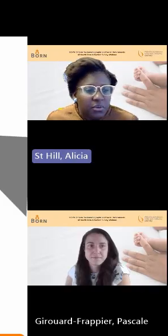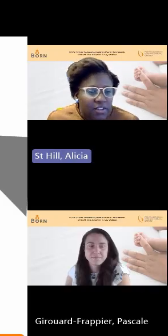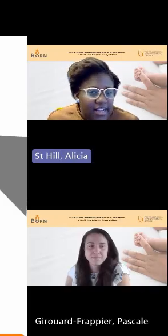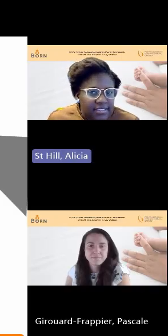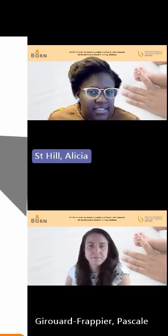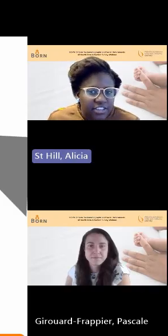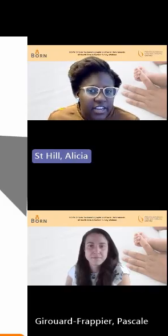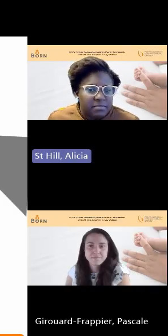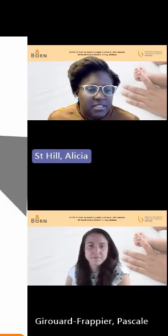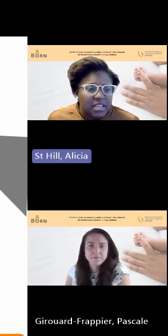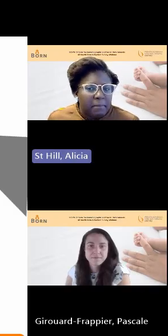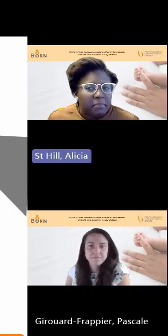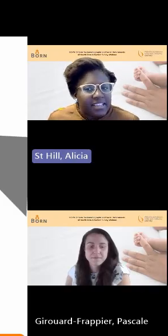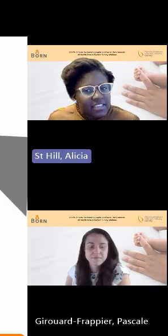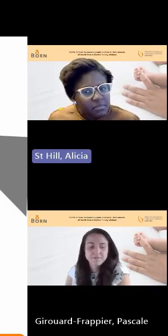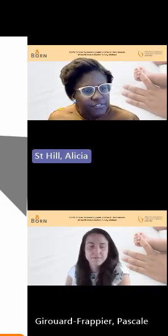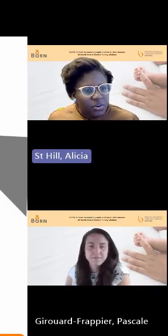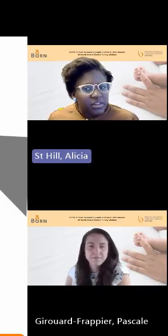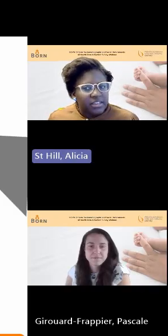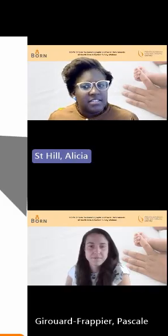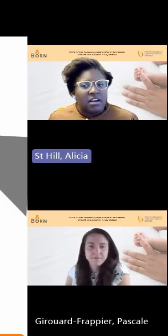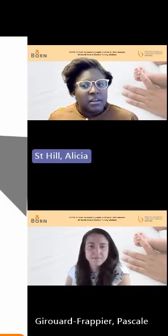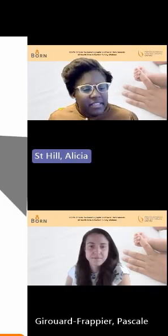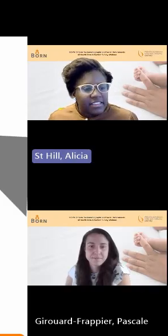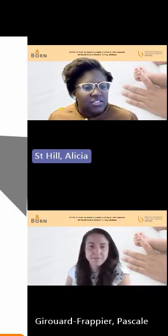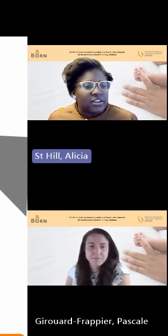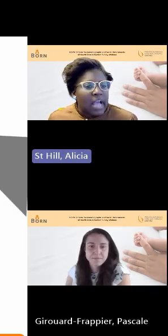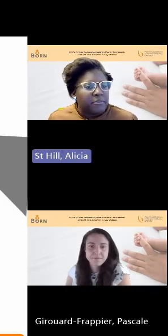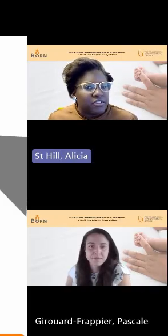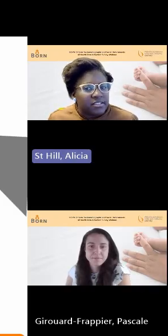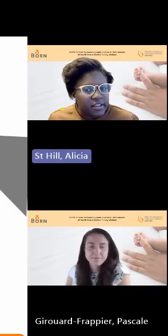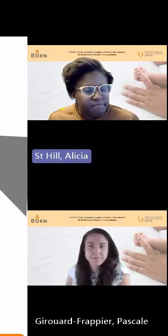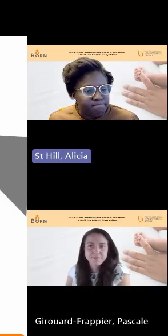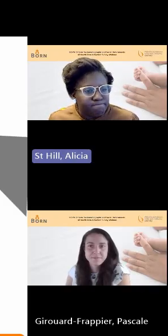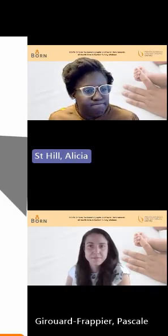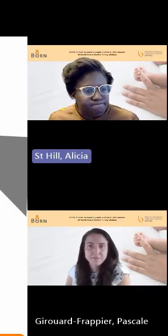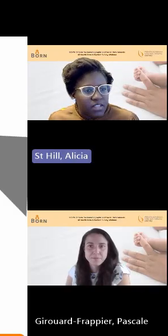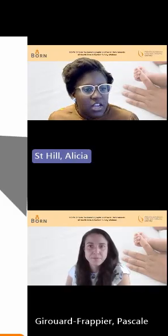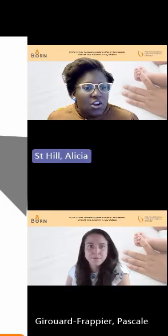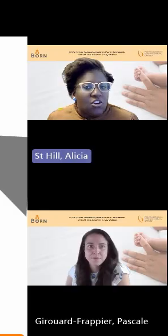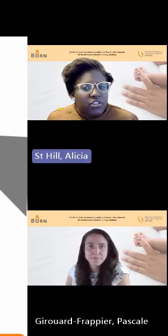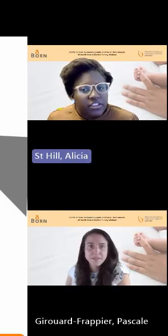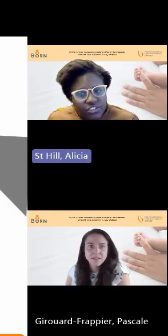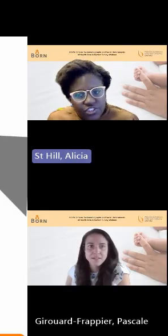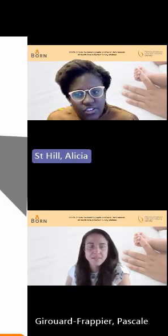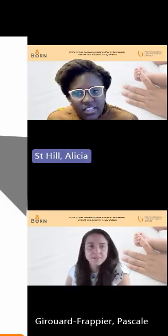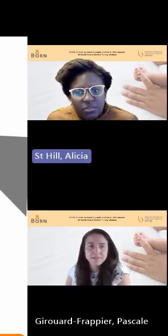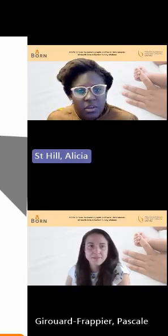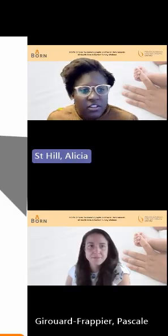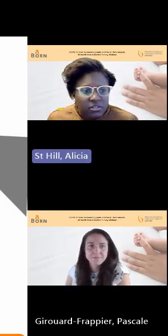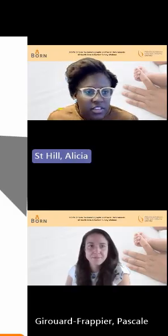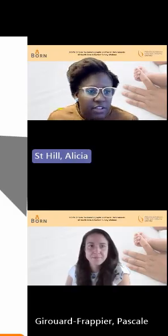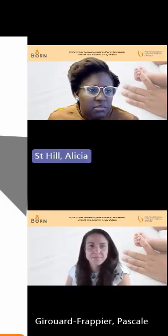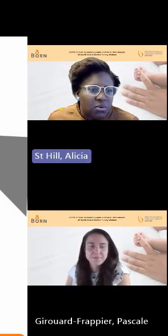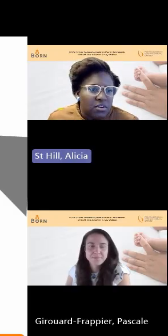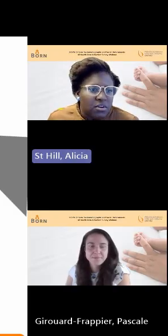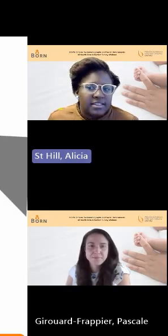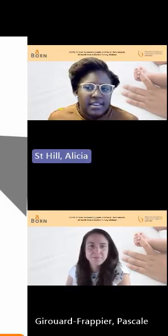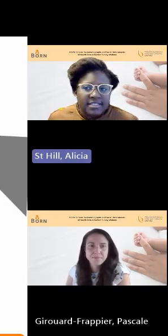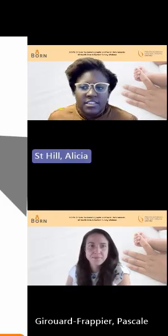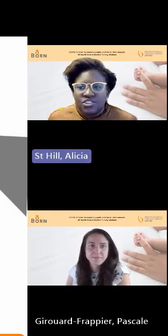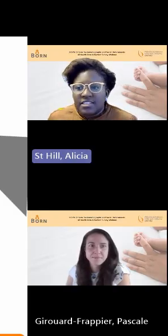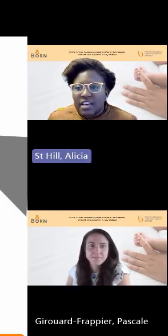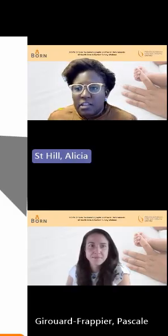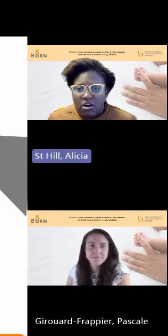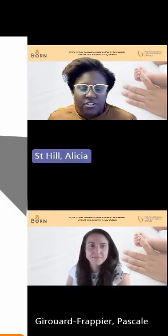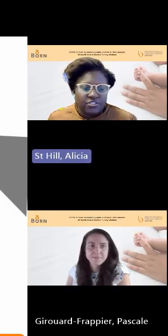education level and a few other SDH items, but placed limited focus on completeness or capture at the time. Early in our journey, we also engaged with more than a